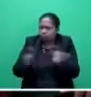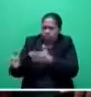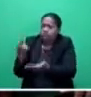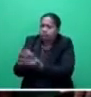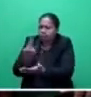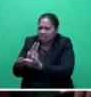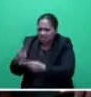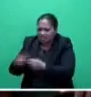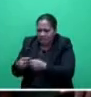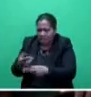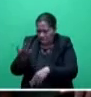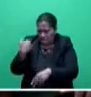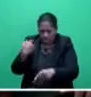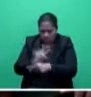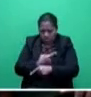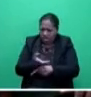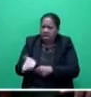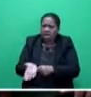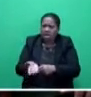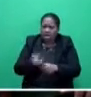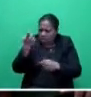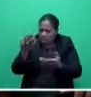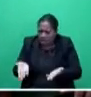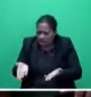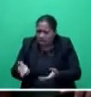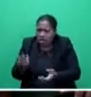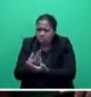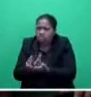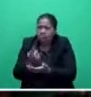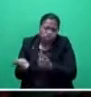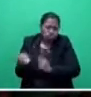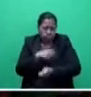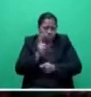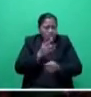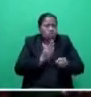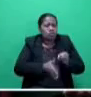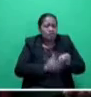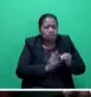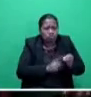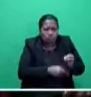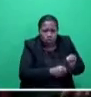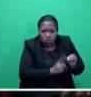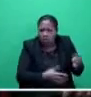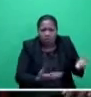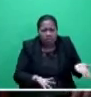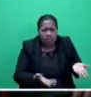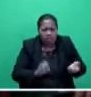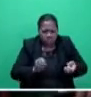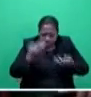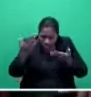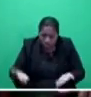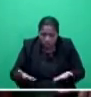worried if cane growers had switched to tobacco farming due to negligible returns from sugarcane production. It is in the Honourable